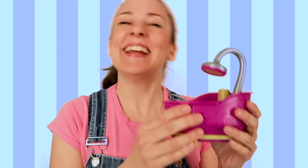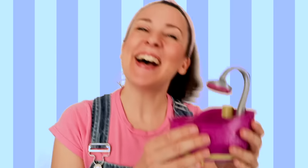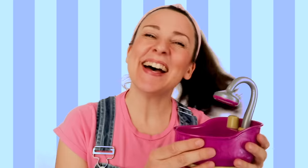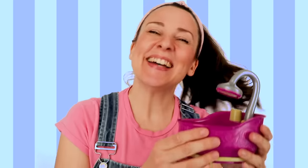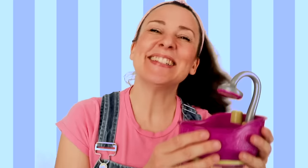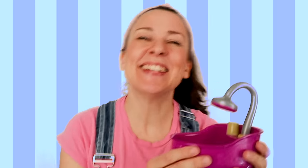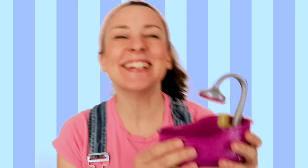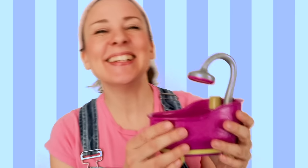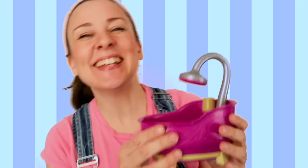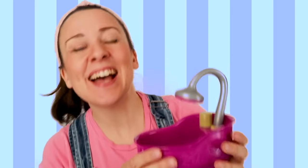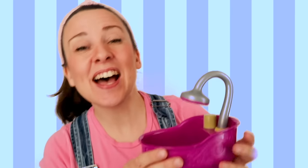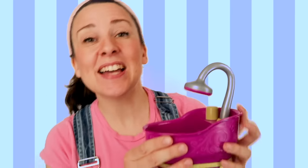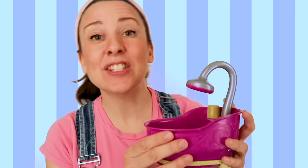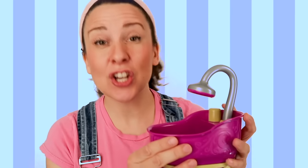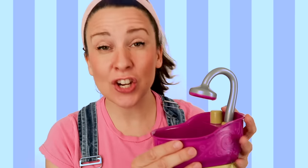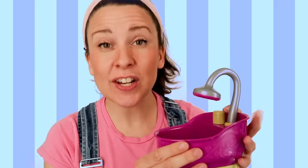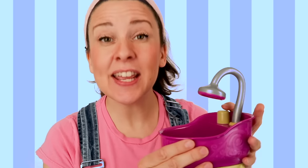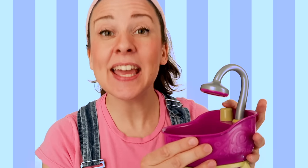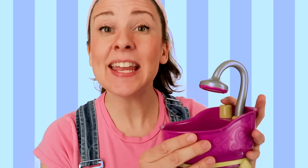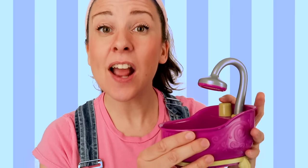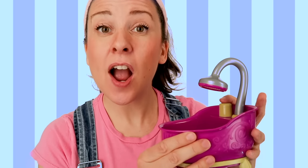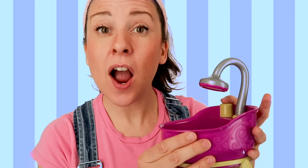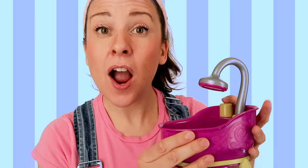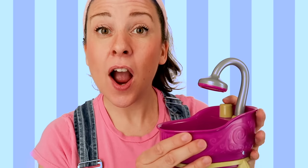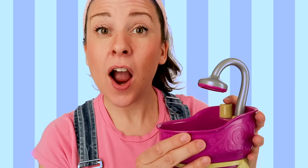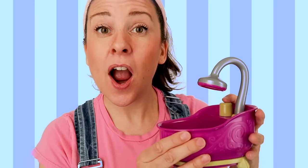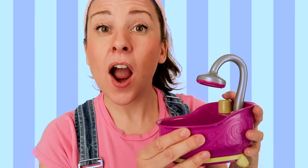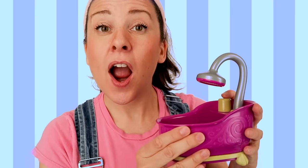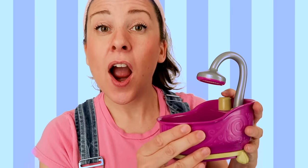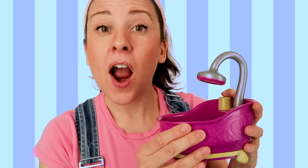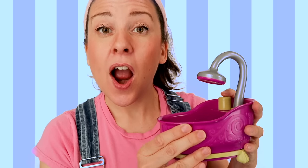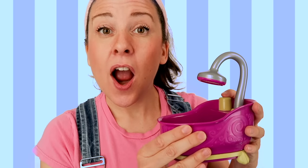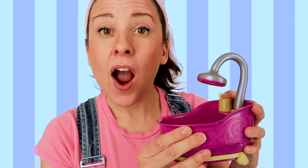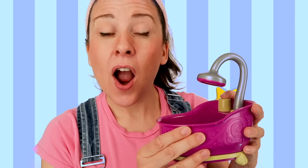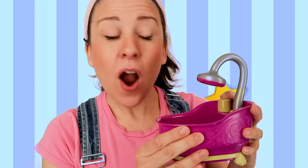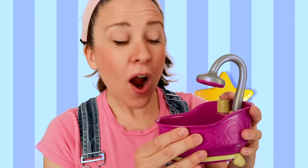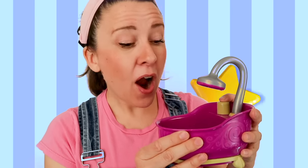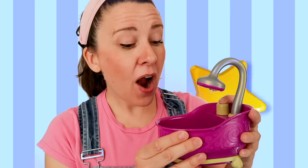Turn it on, turn it on, turn it.